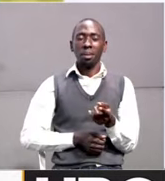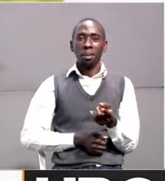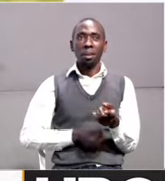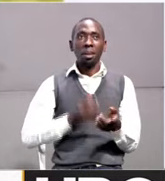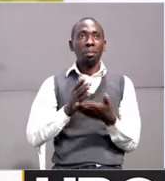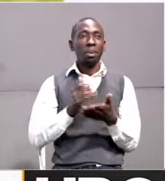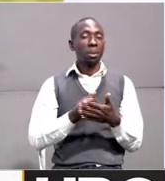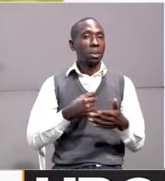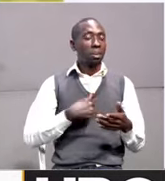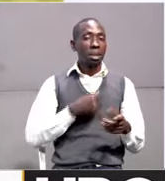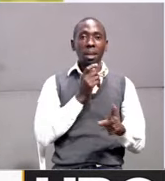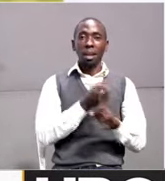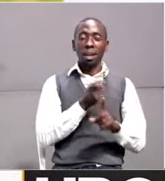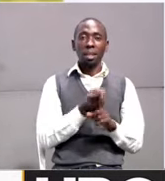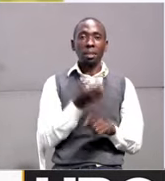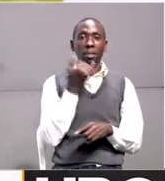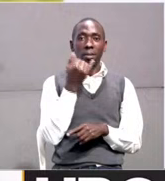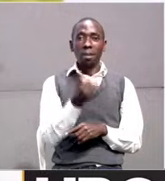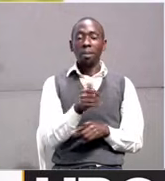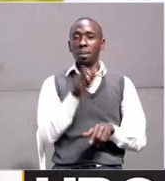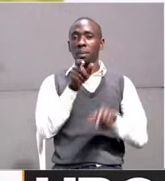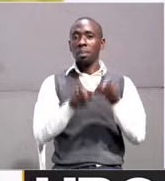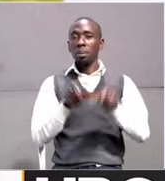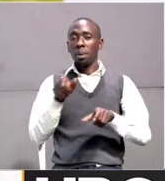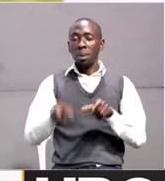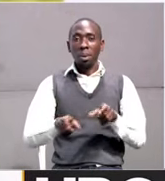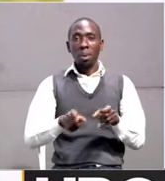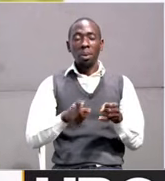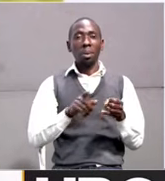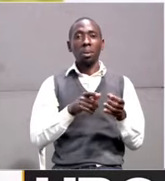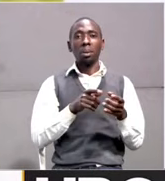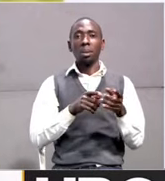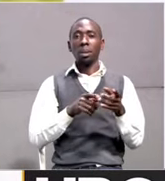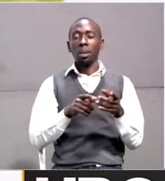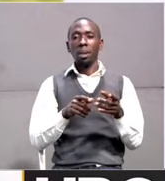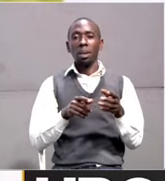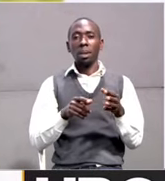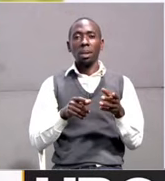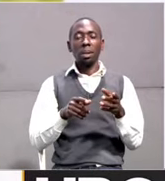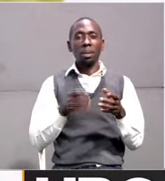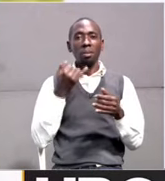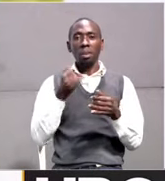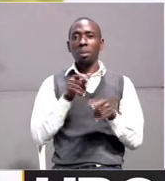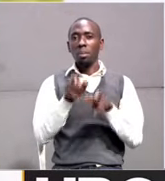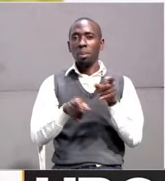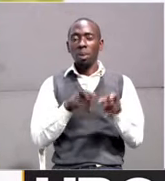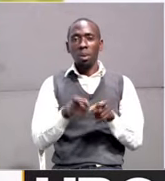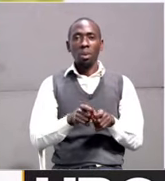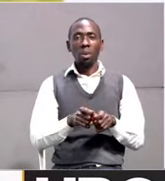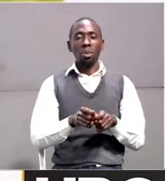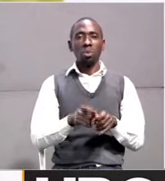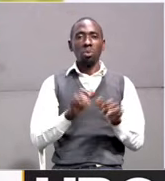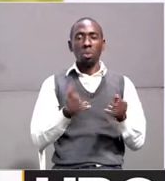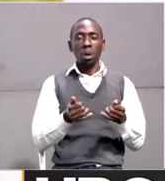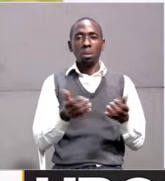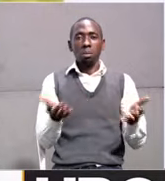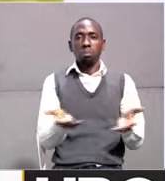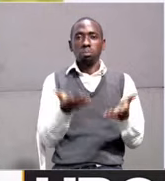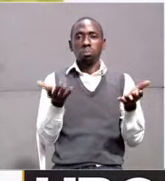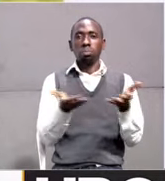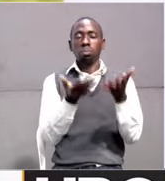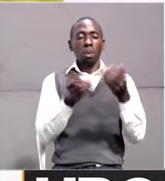I could not tell people about modernization of agriculture